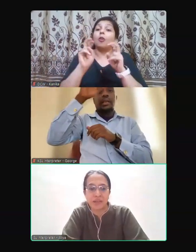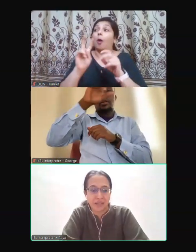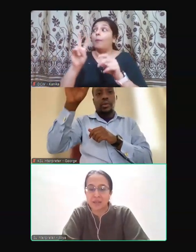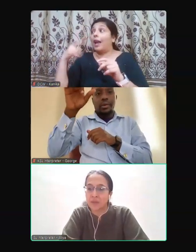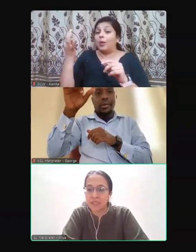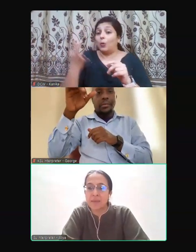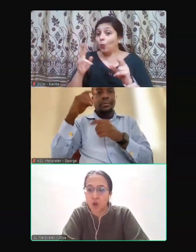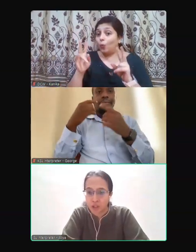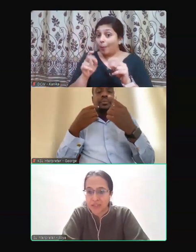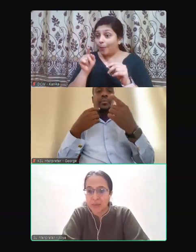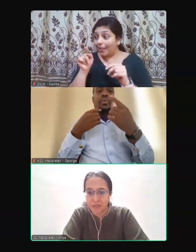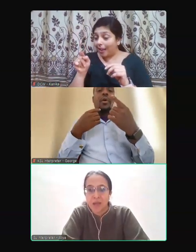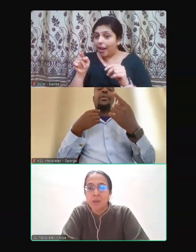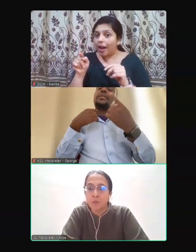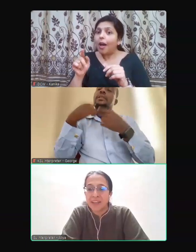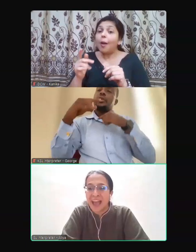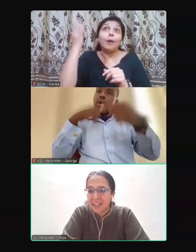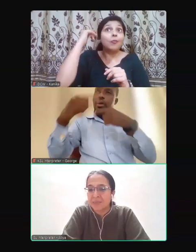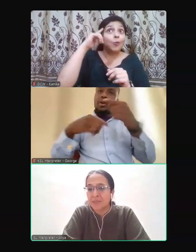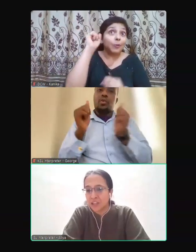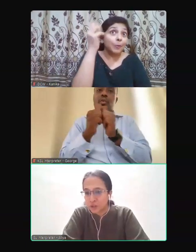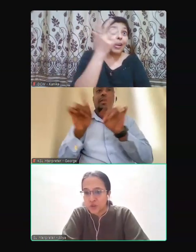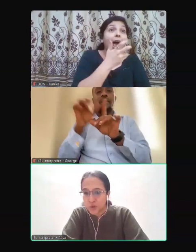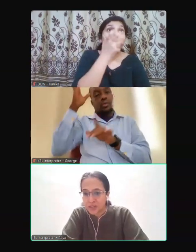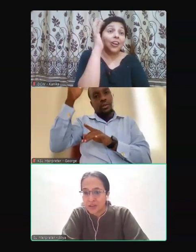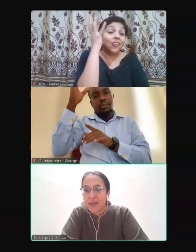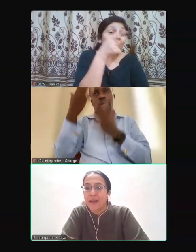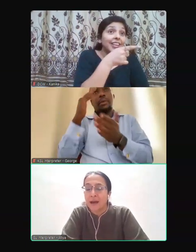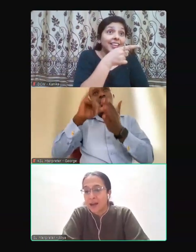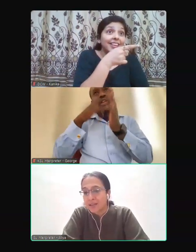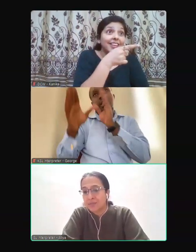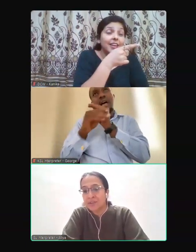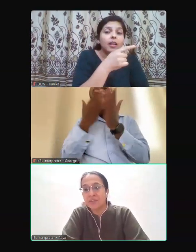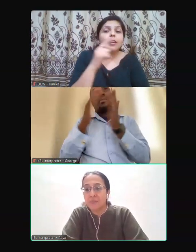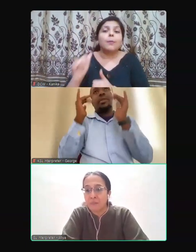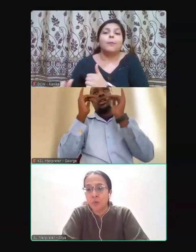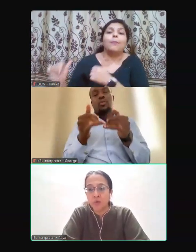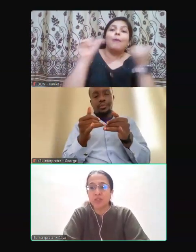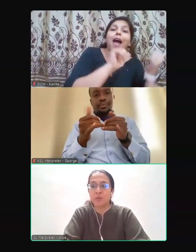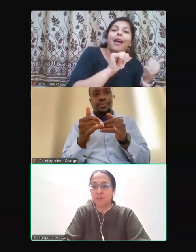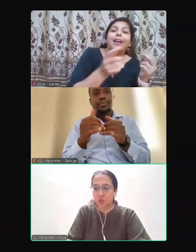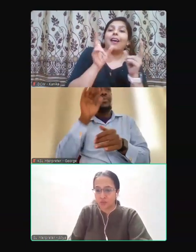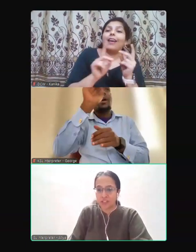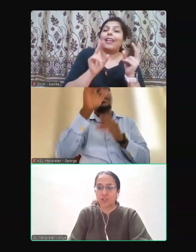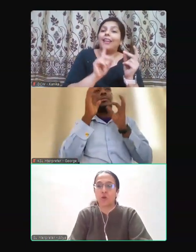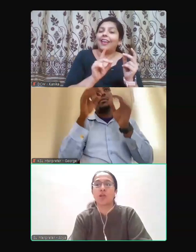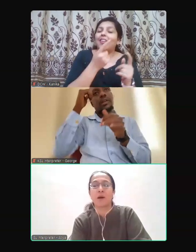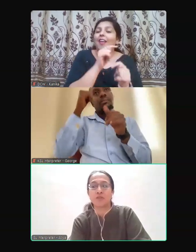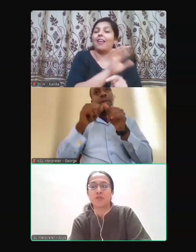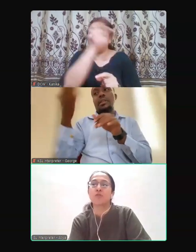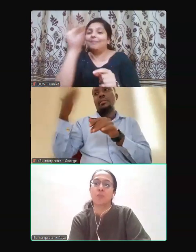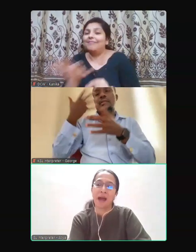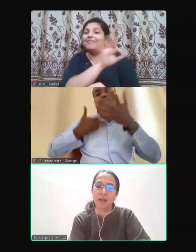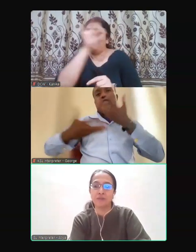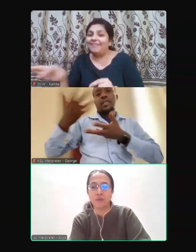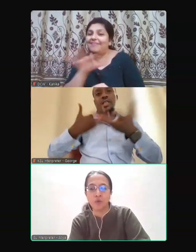with the same concept, probably add something new to it. Ask them whether they remember what was the previous conversation all about.